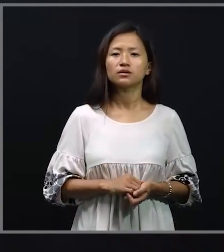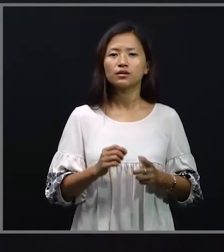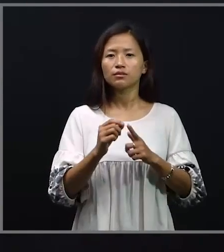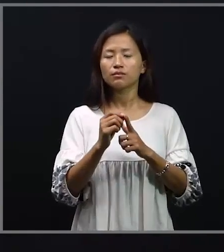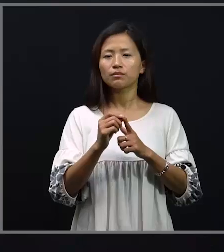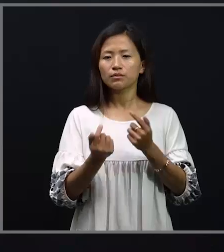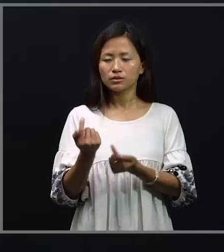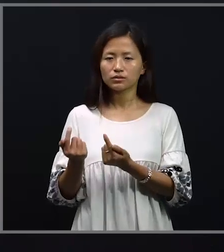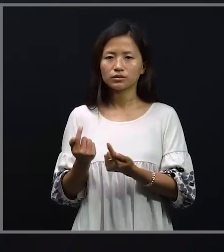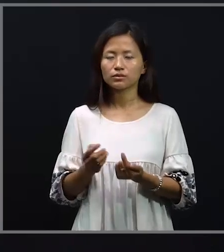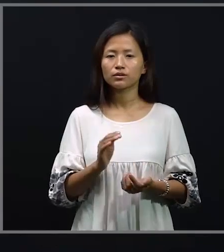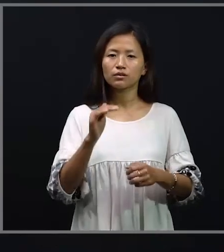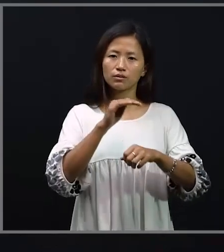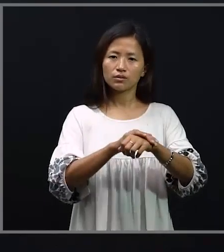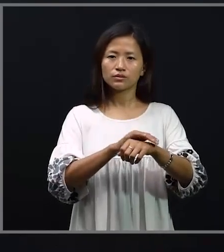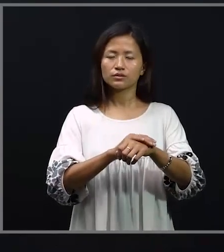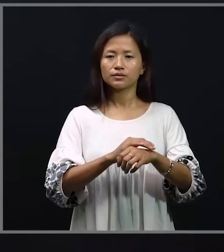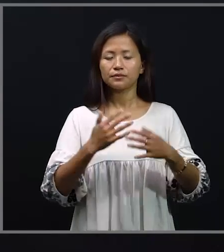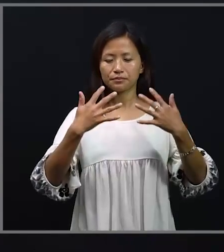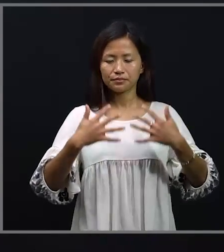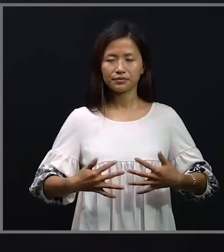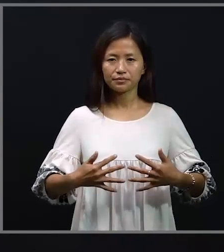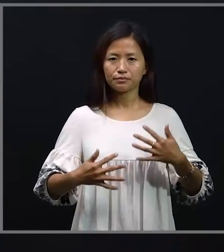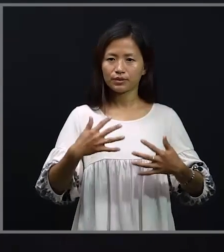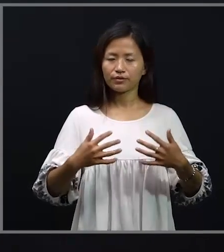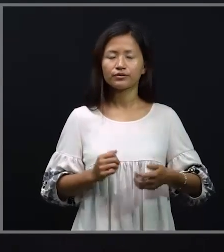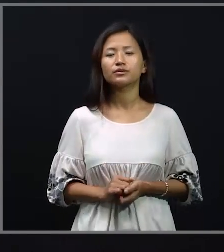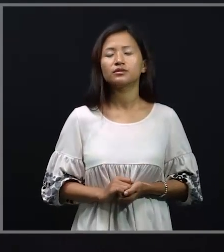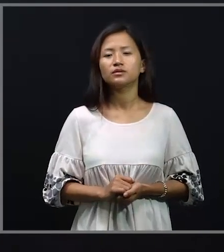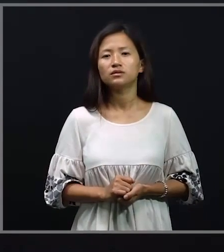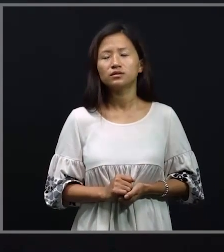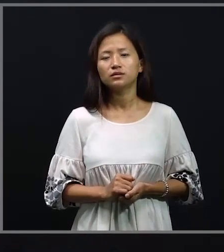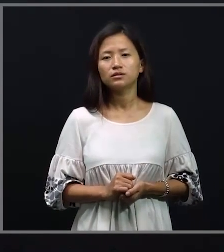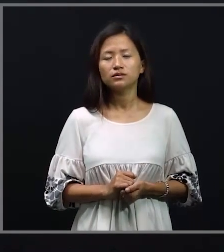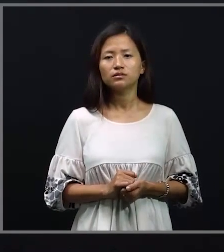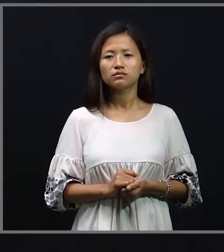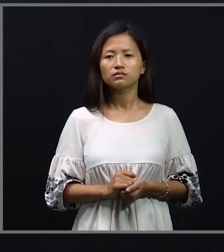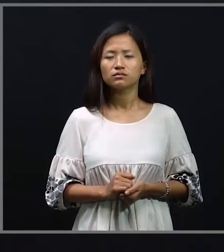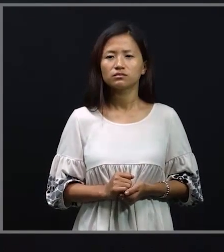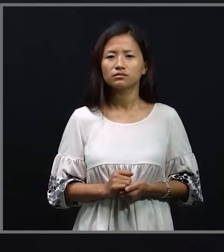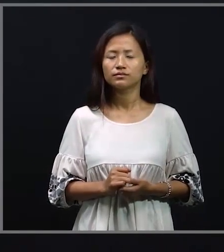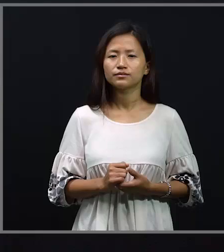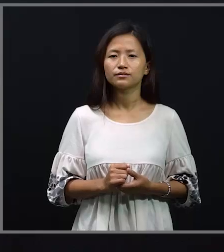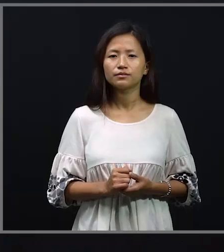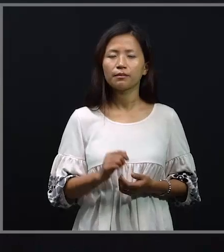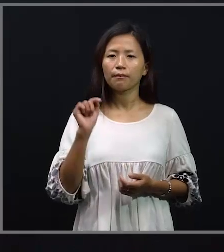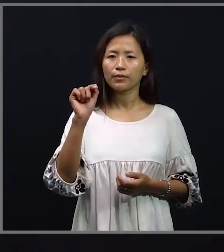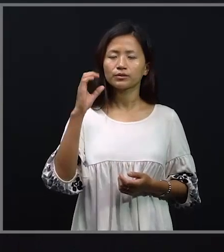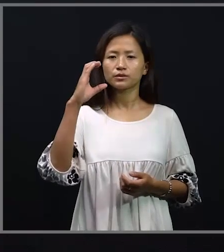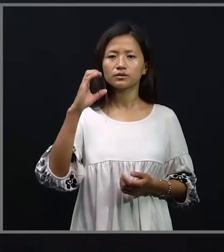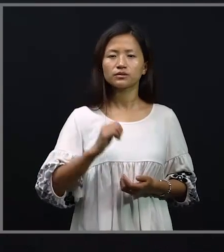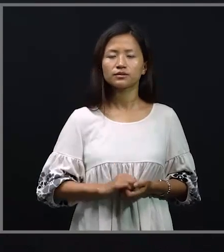on the behavior. Now point number C. Point number